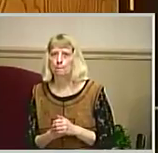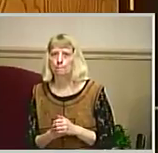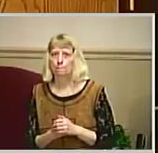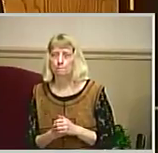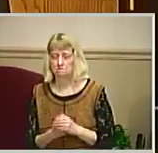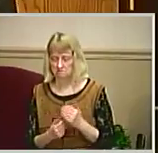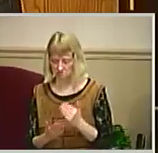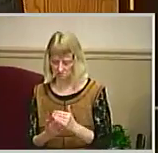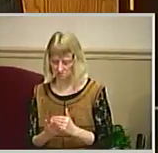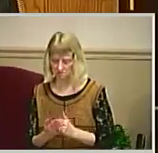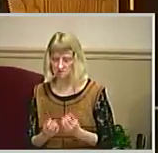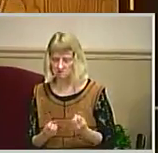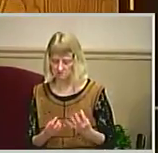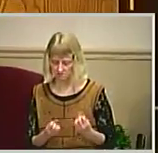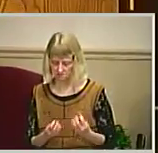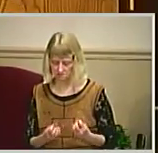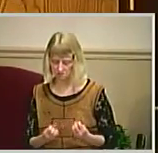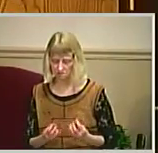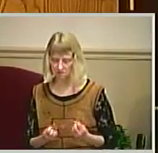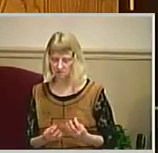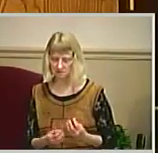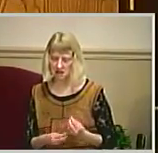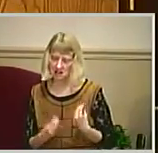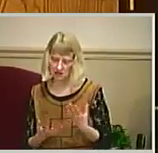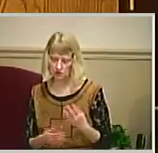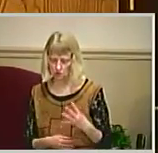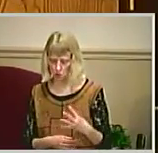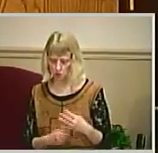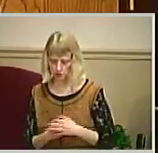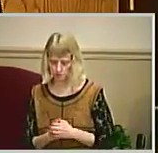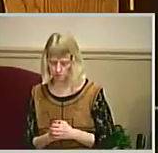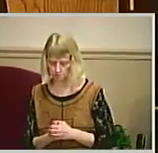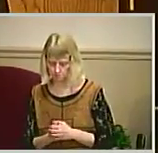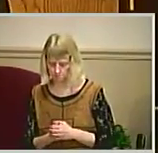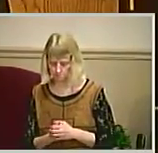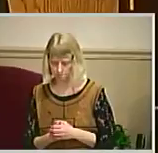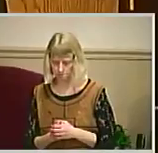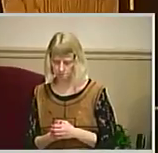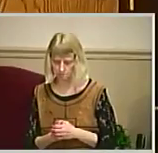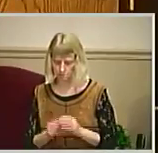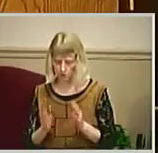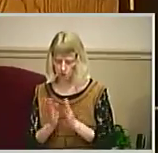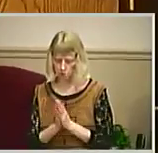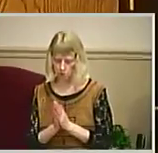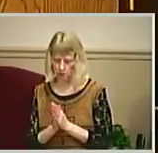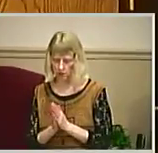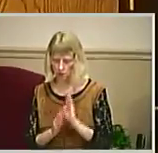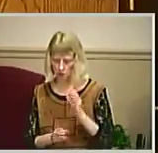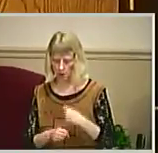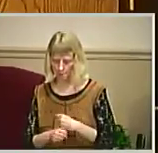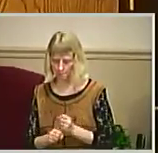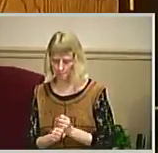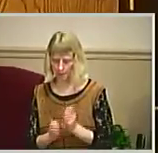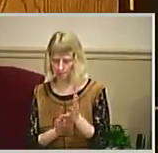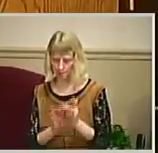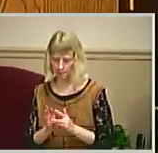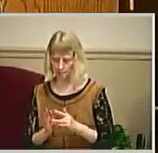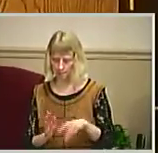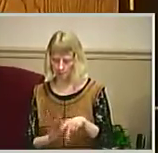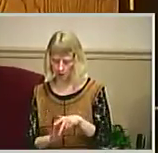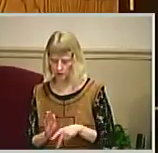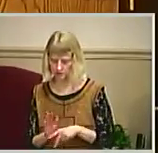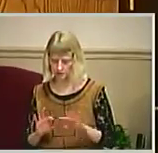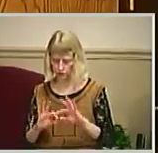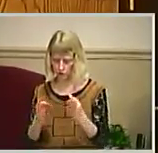I could list a lot of them here, but may I list four? Let's pray that they will make biblical policies towards